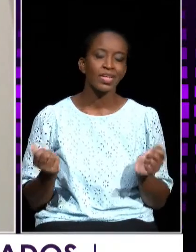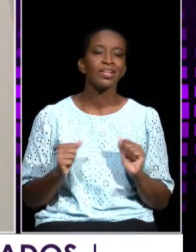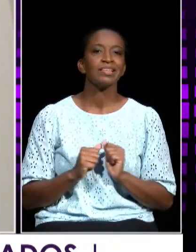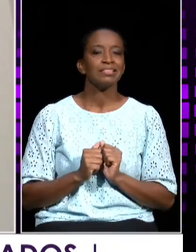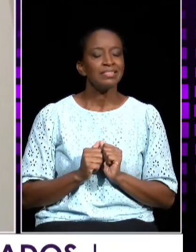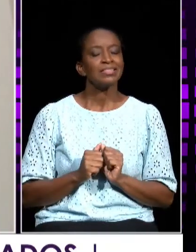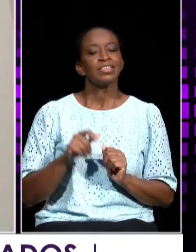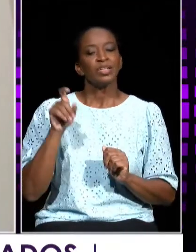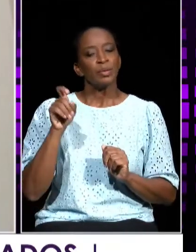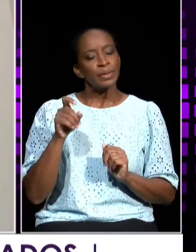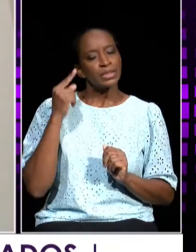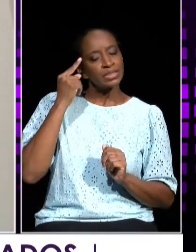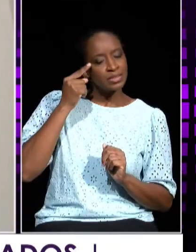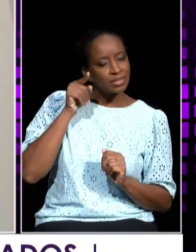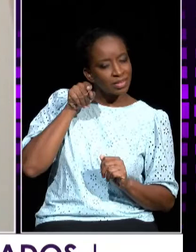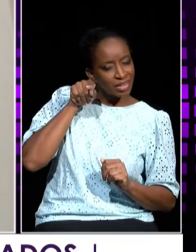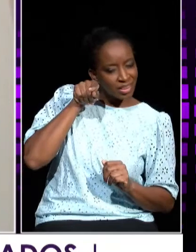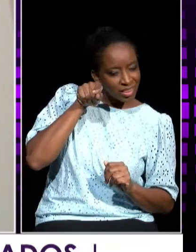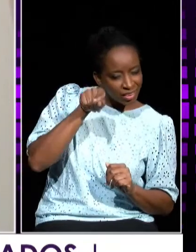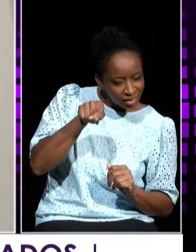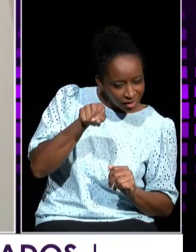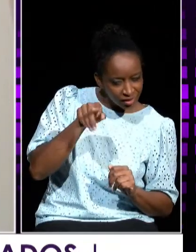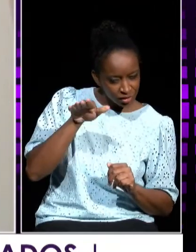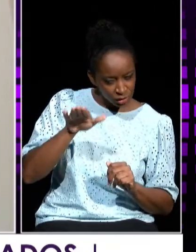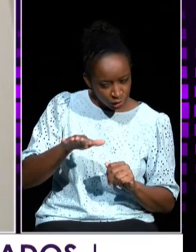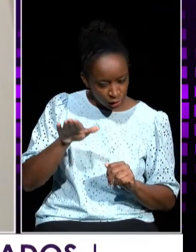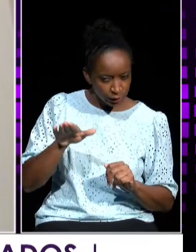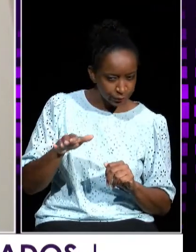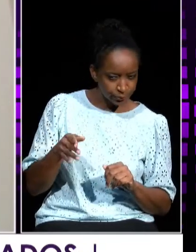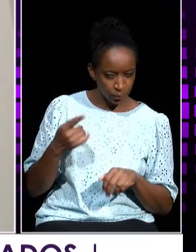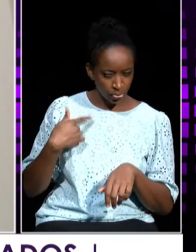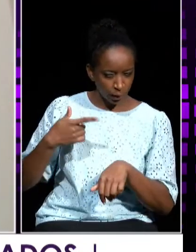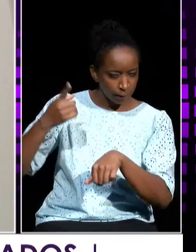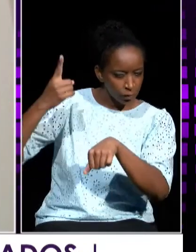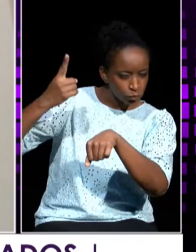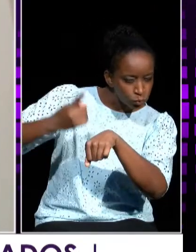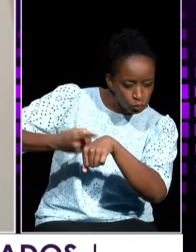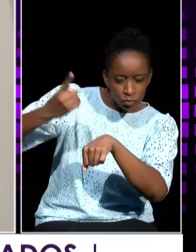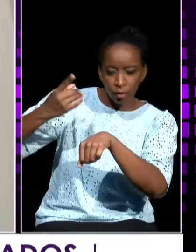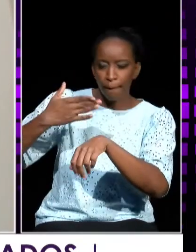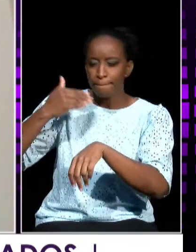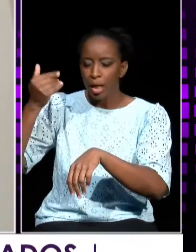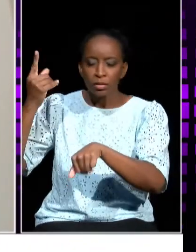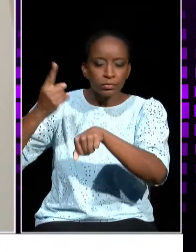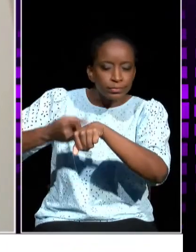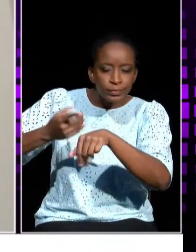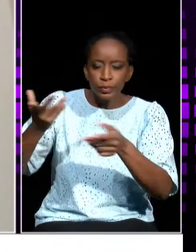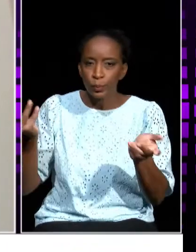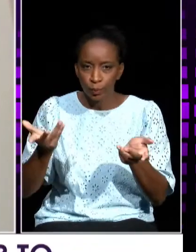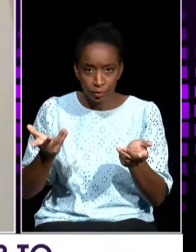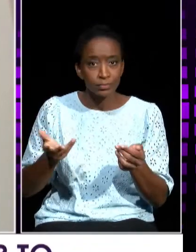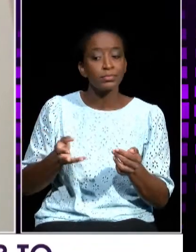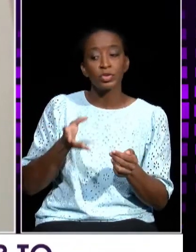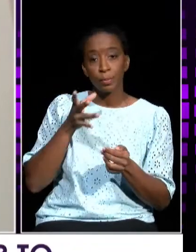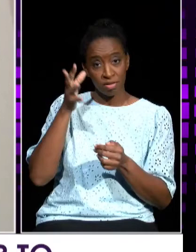what works for, well, each parent has to figure out what works for their children. And I want to say